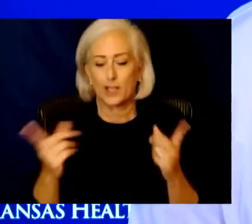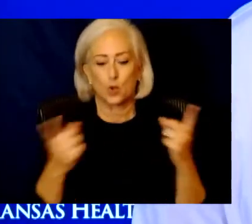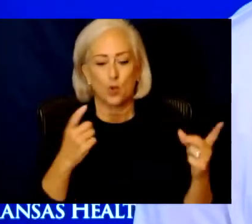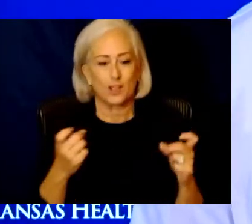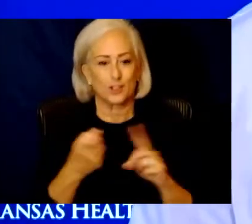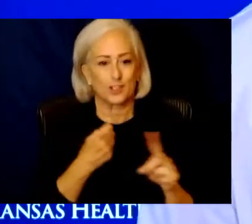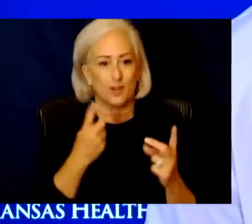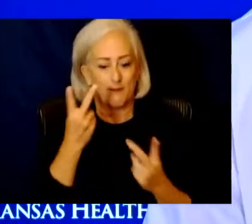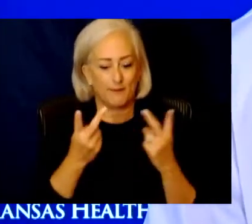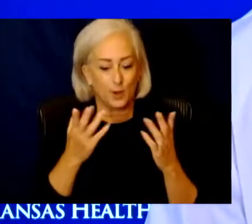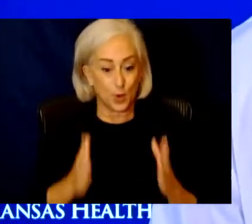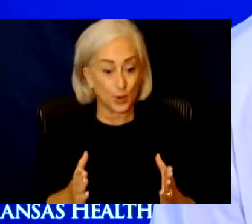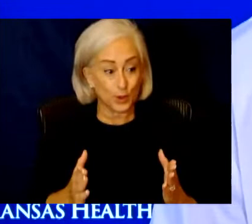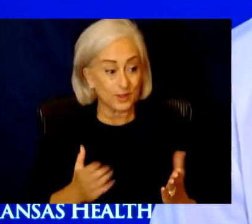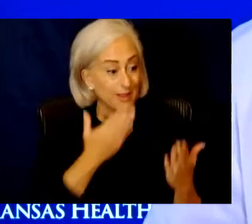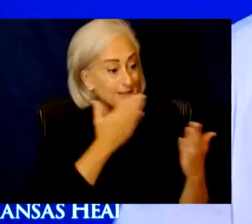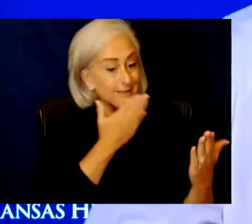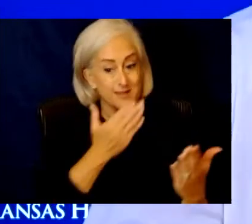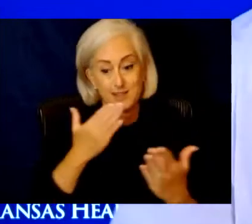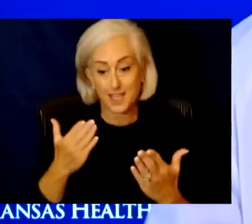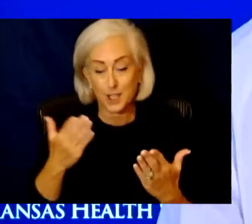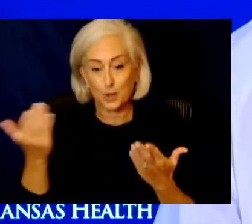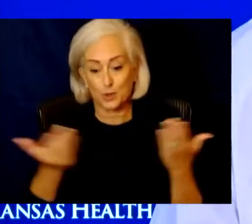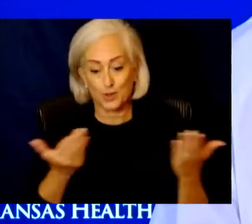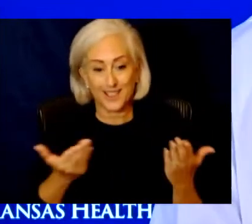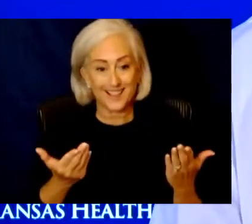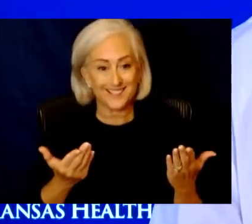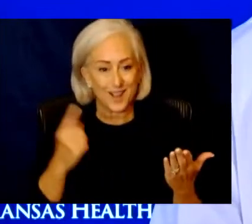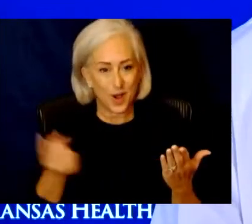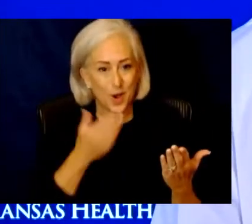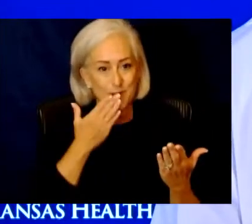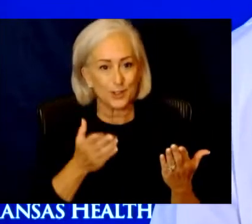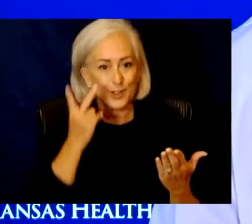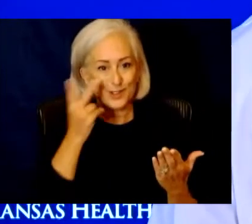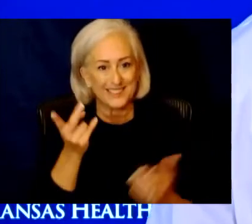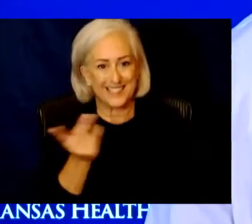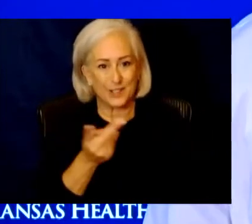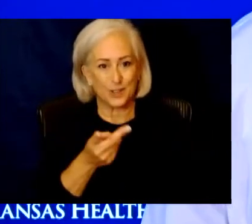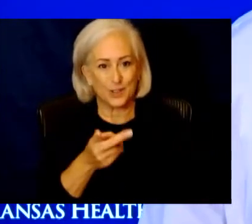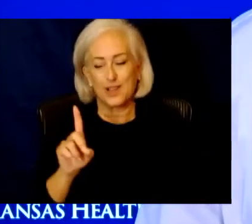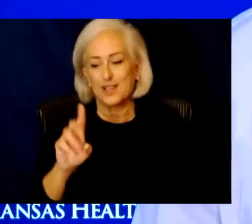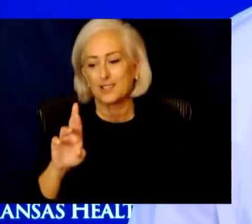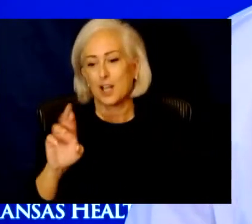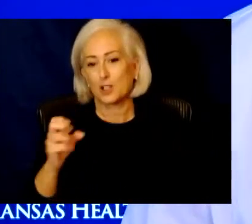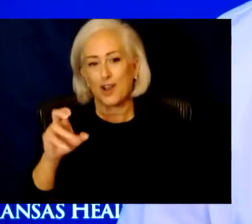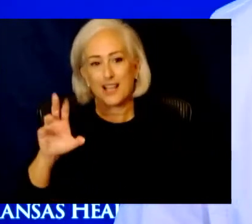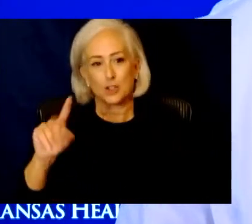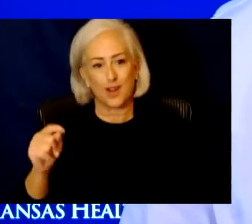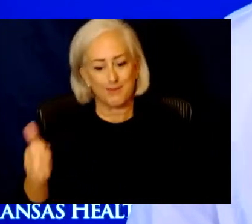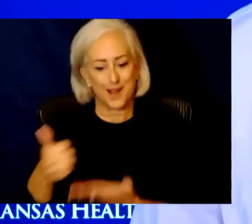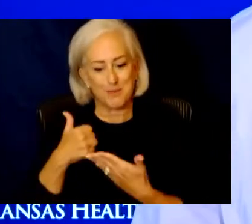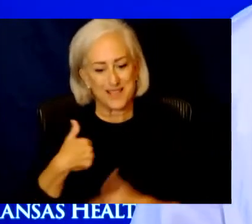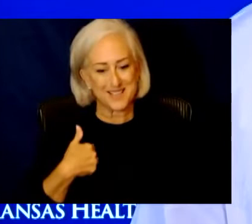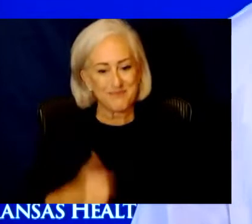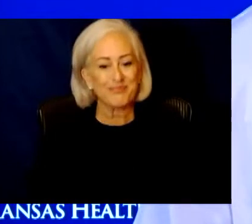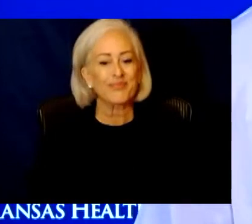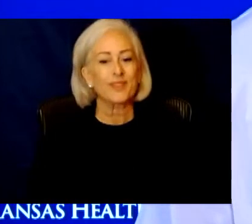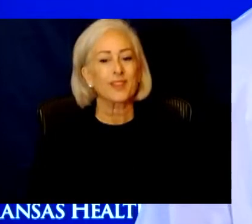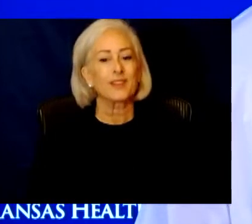to our guests. Always good to see you. Dr. Ashcraft helped me. I think it's important to continue to